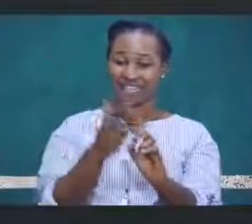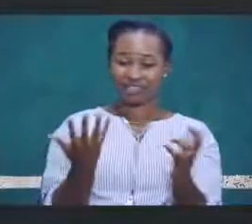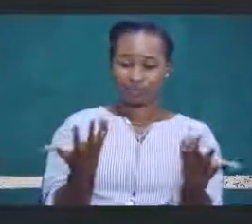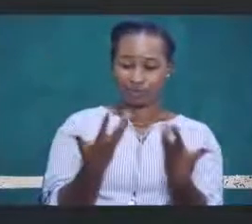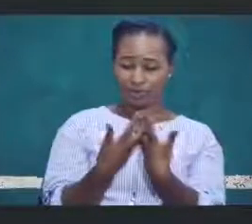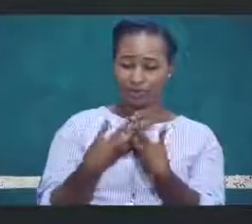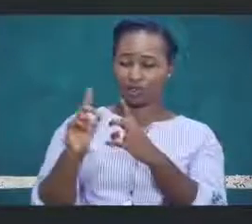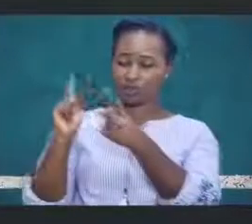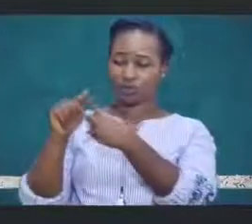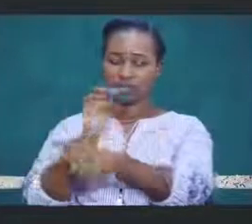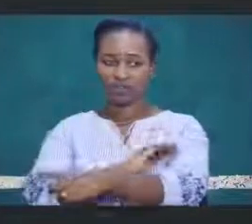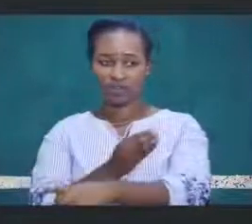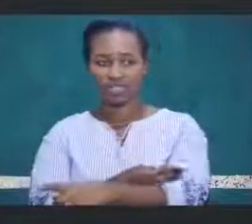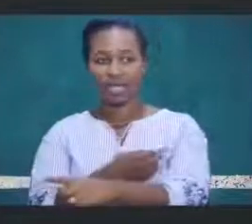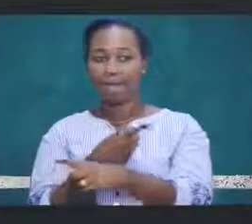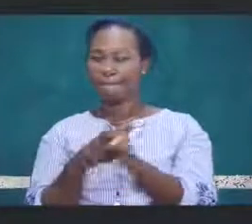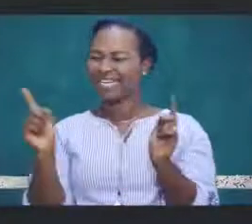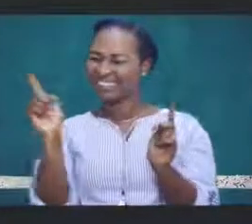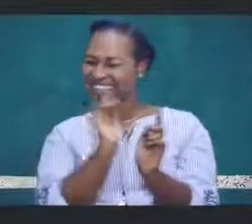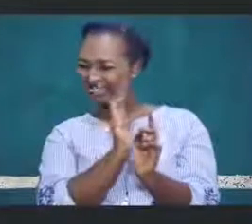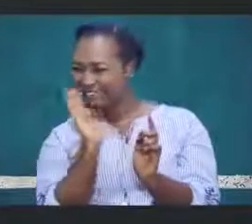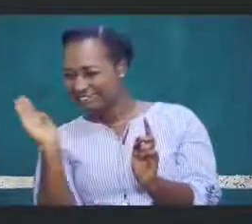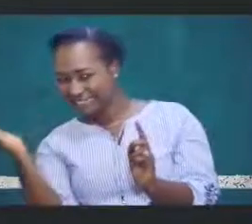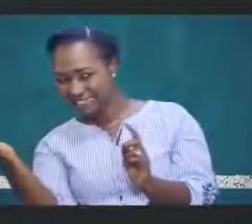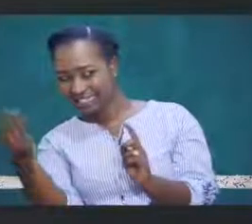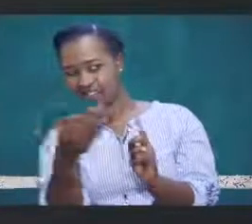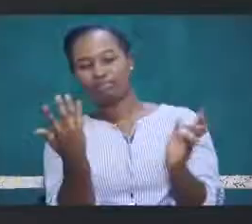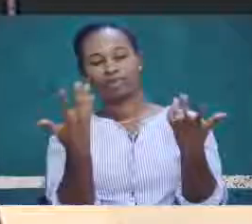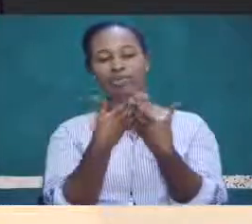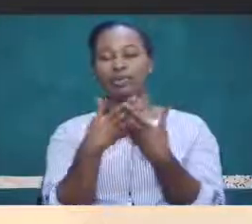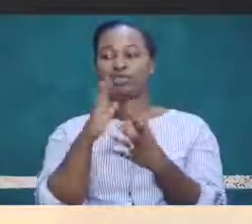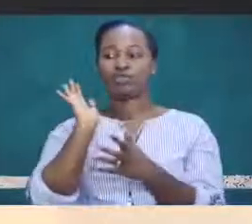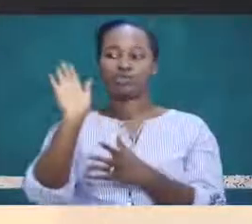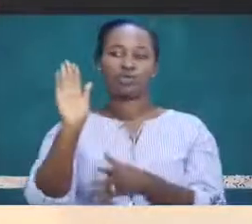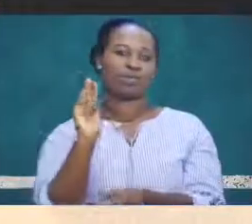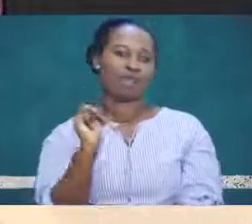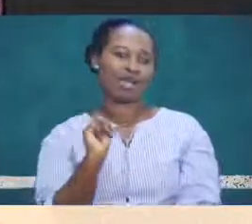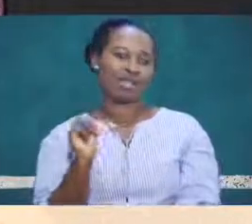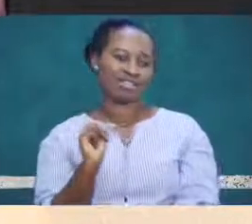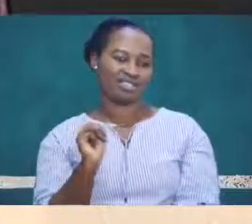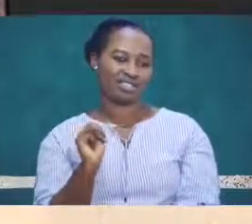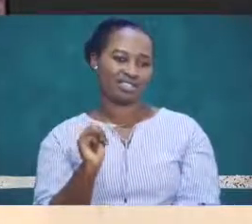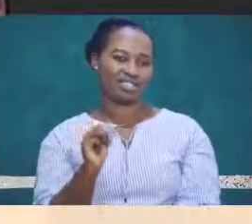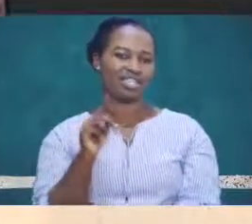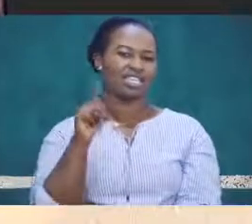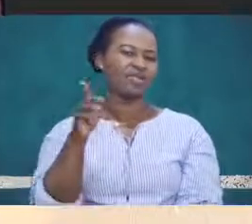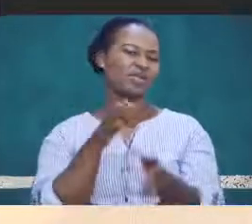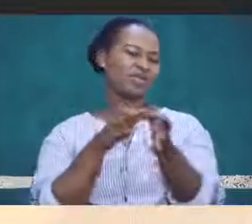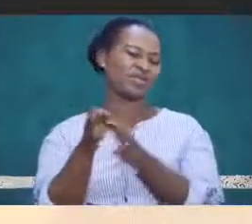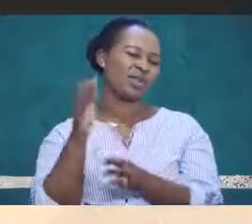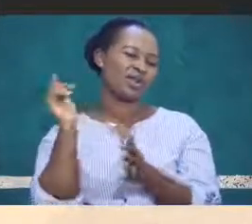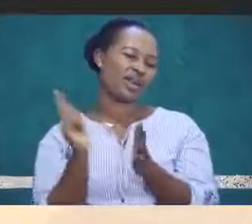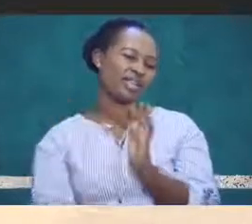force, but indirectly proportional to its mass. So what does that